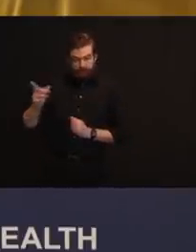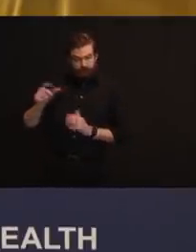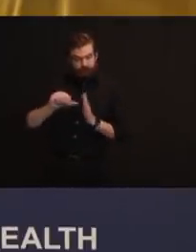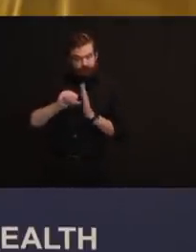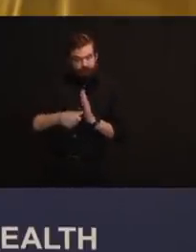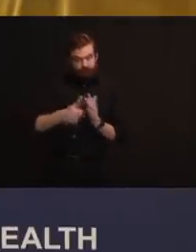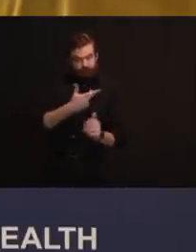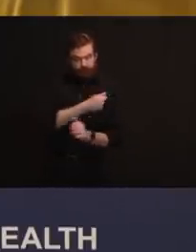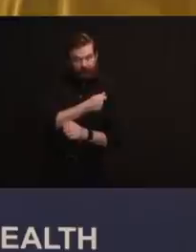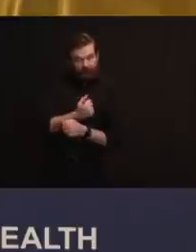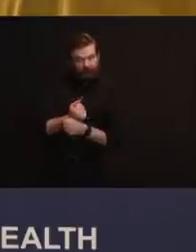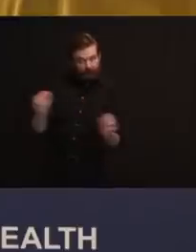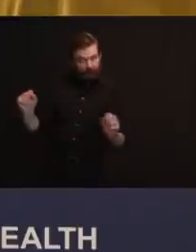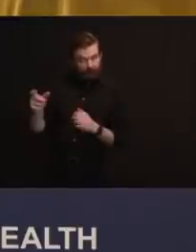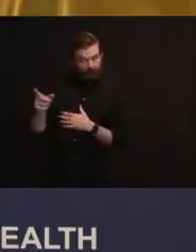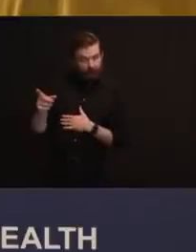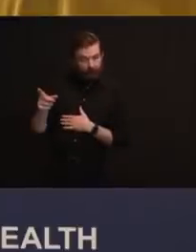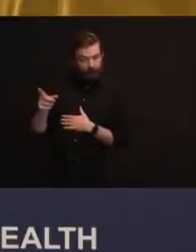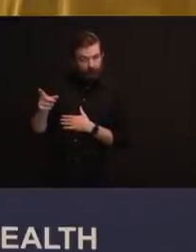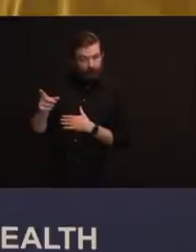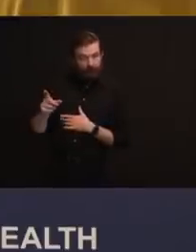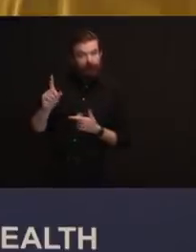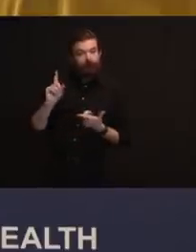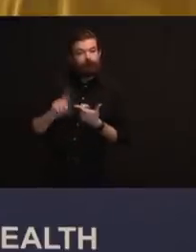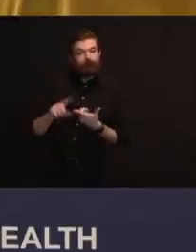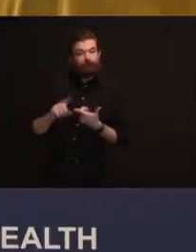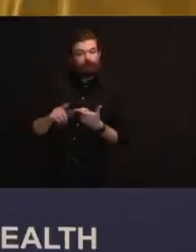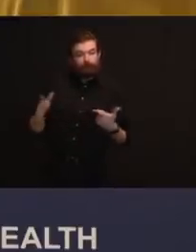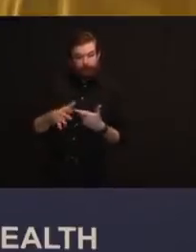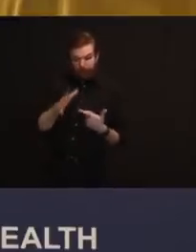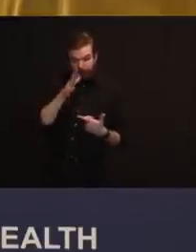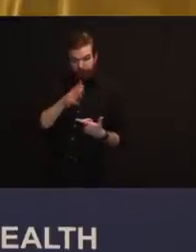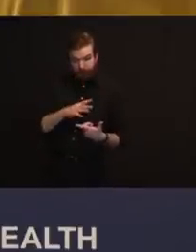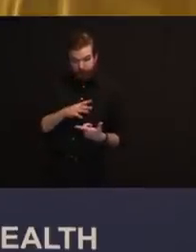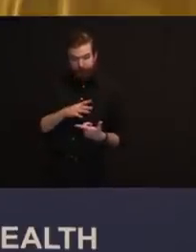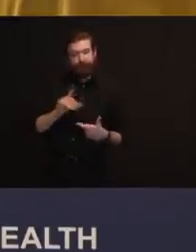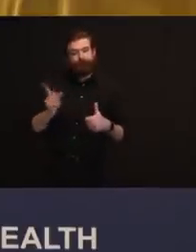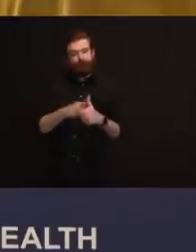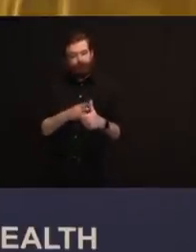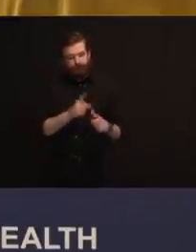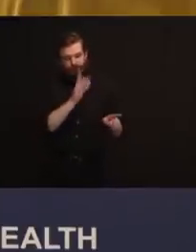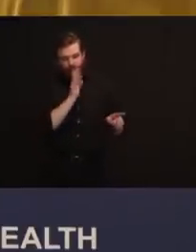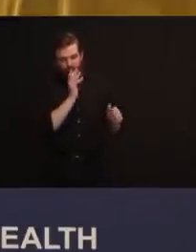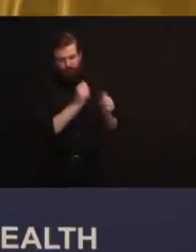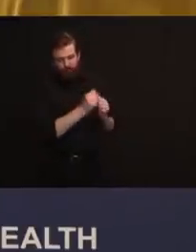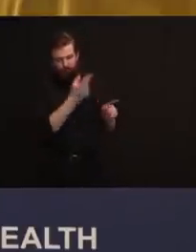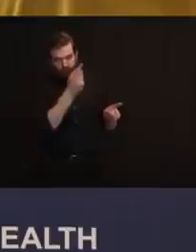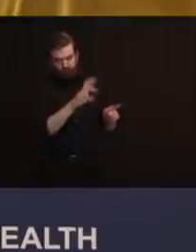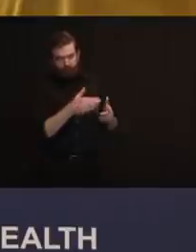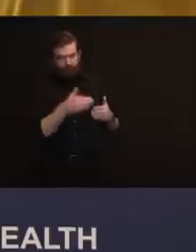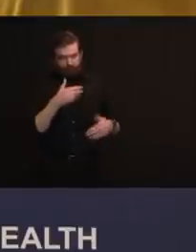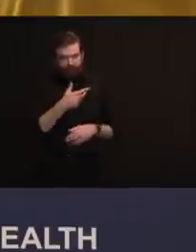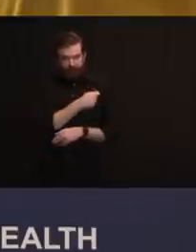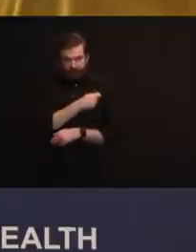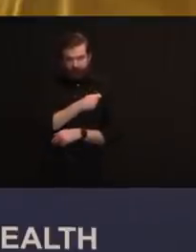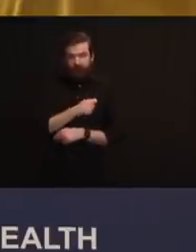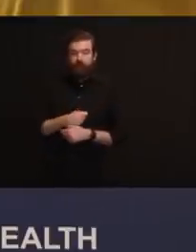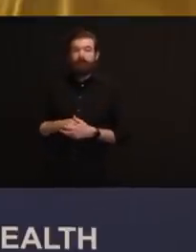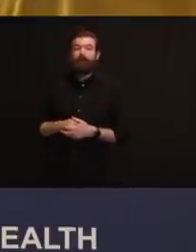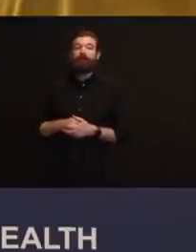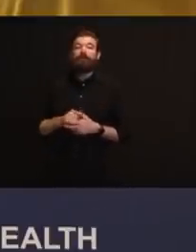You remember when you take it, everyone has said this to us, Judy, you can barely feel it. It's a very thin needle. You can barely feel it. You sit for 15